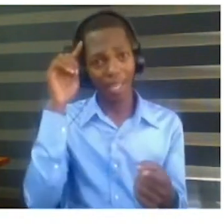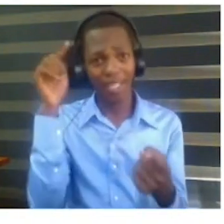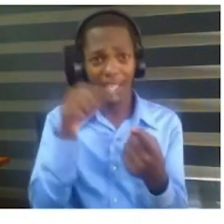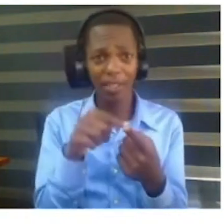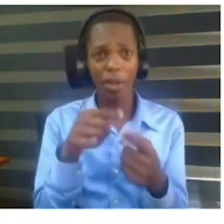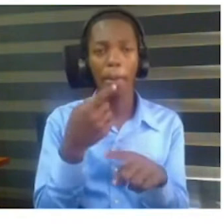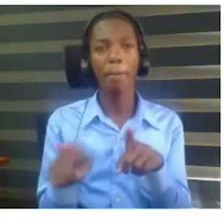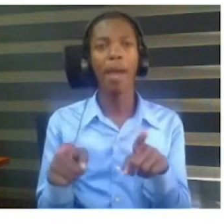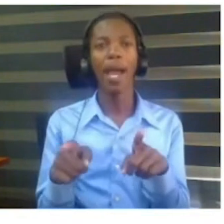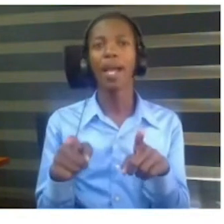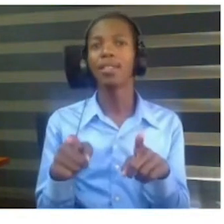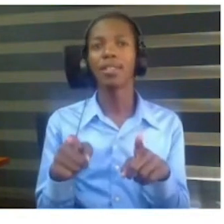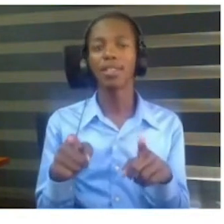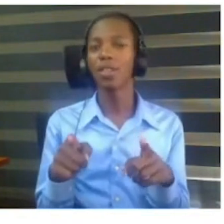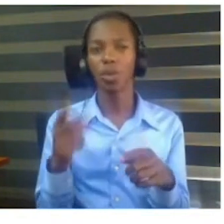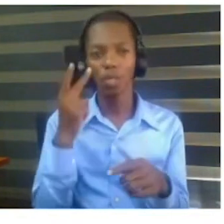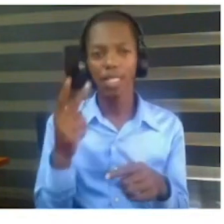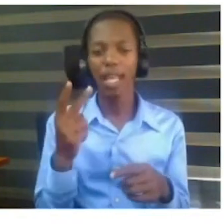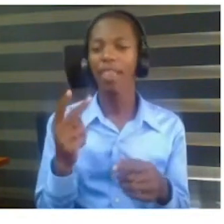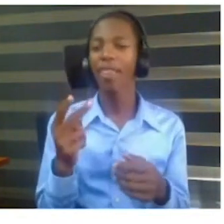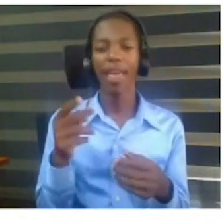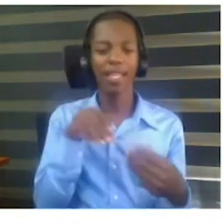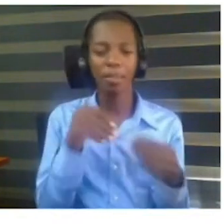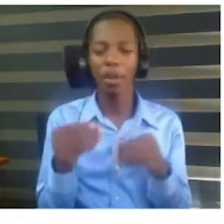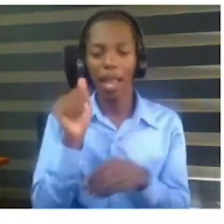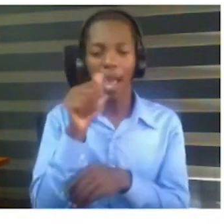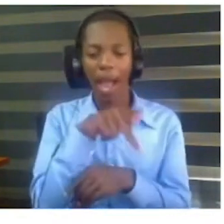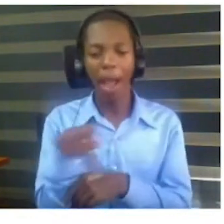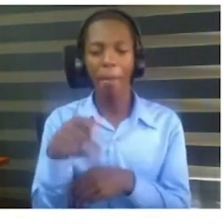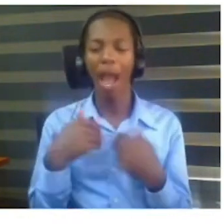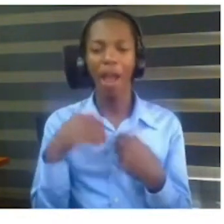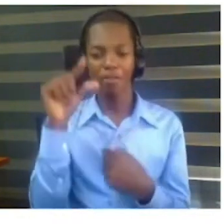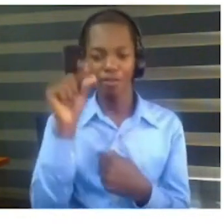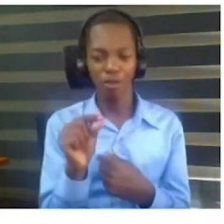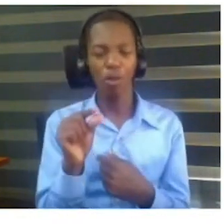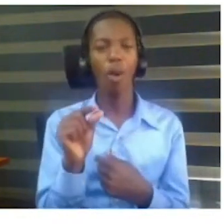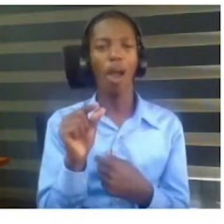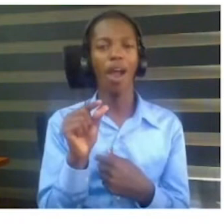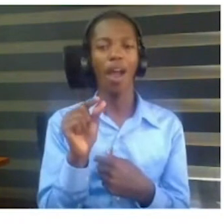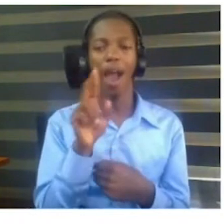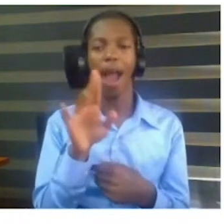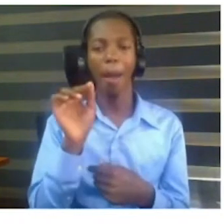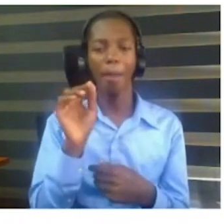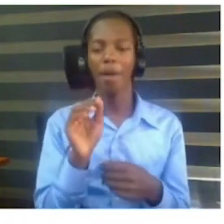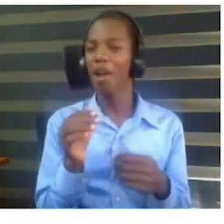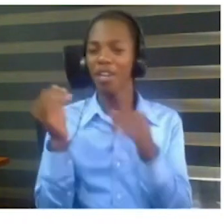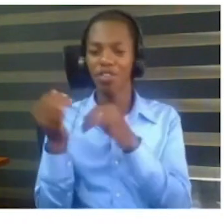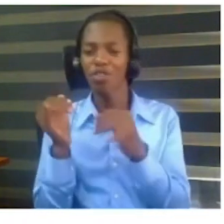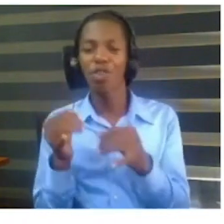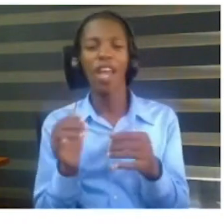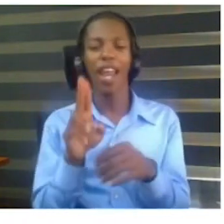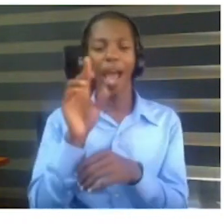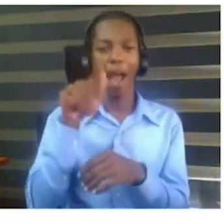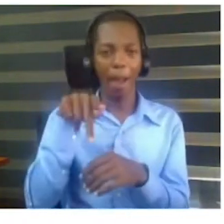fewer resources, fewer updates, and that's not equal. What we want is one app,